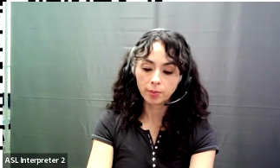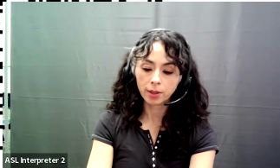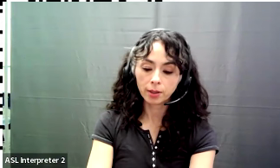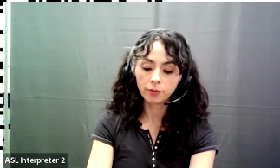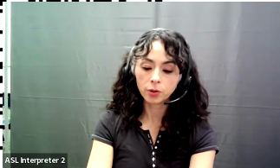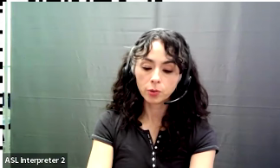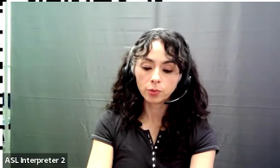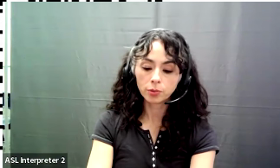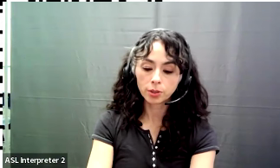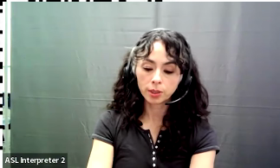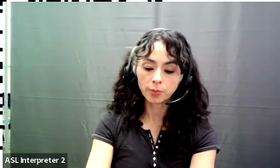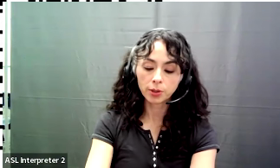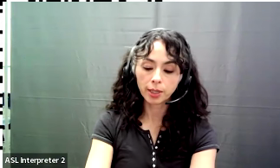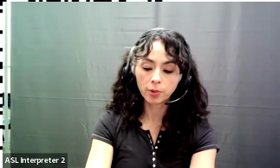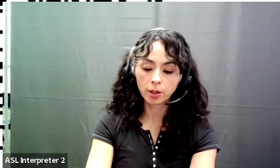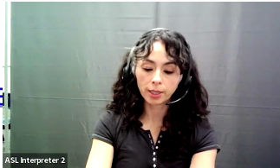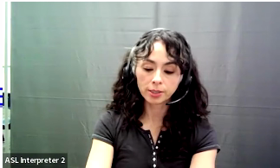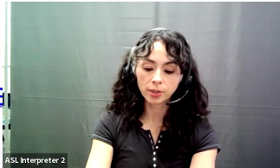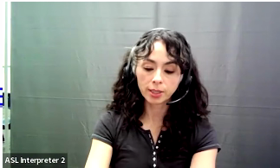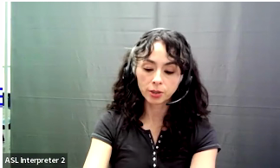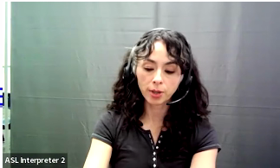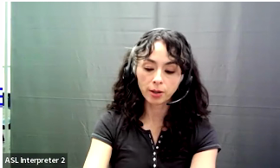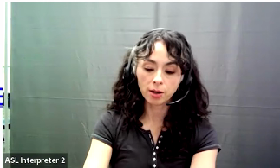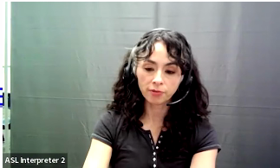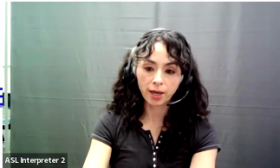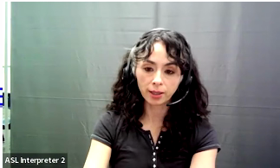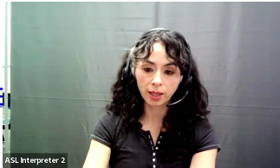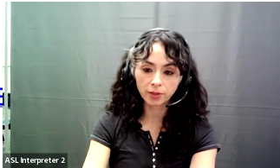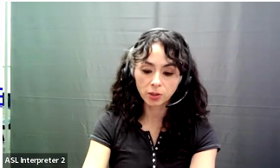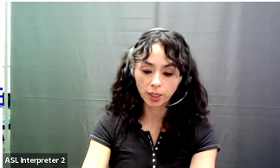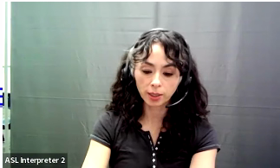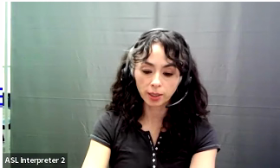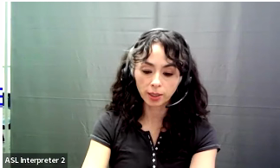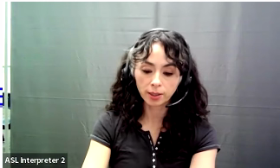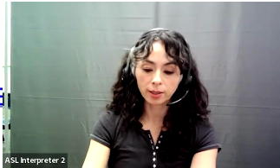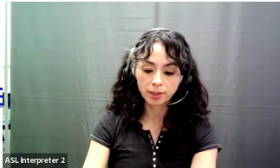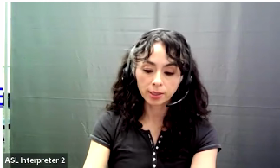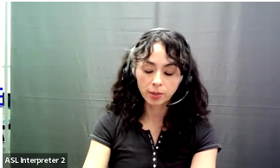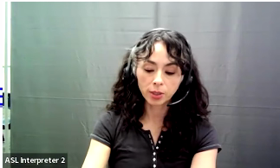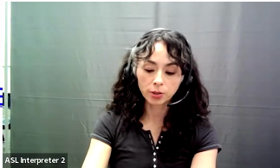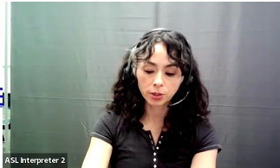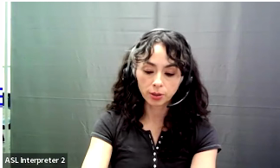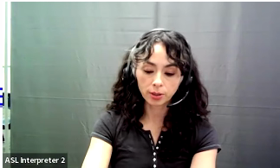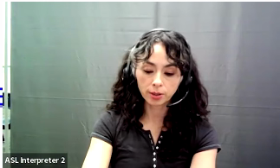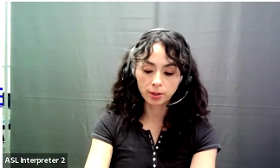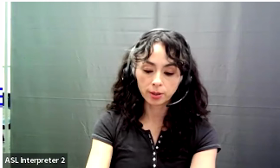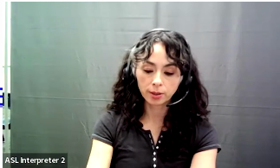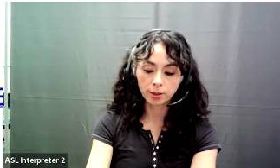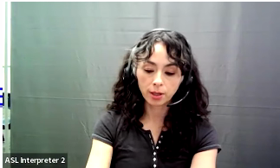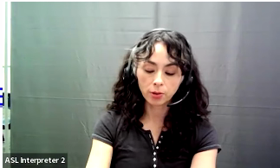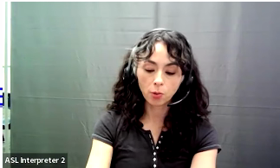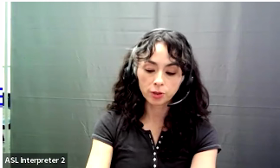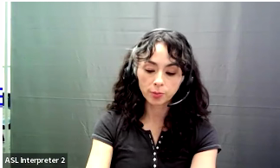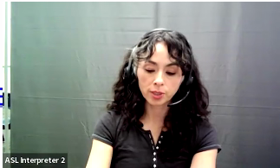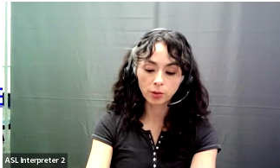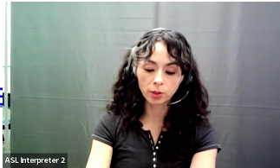webpage. We also want to focus that our tool of farming planning, it's